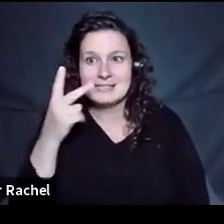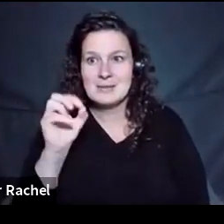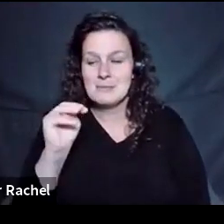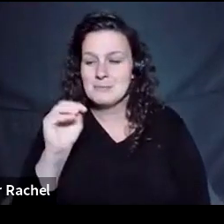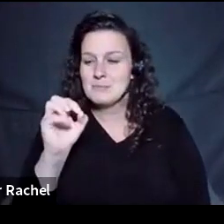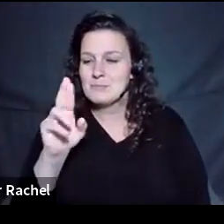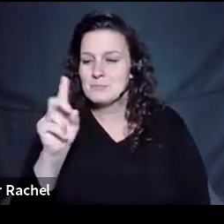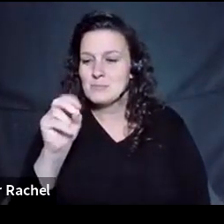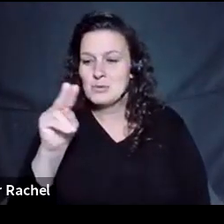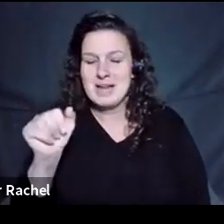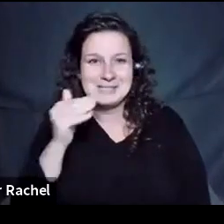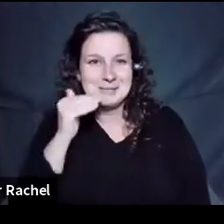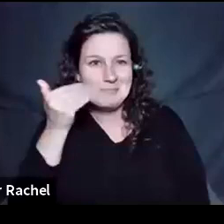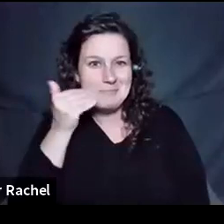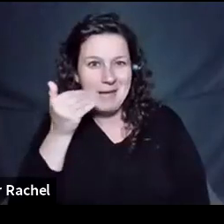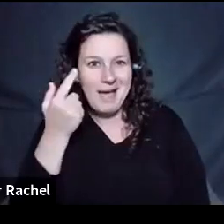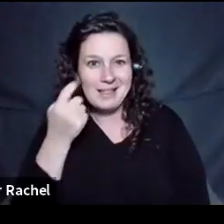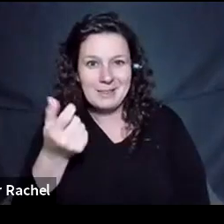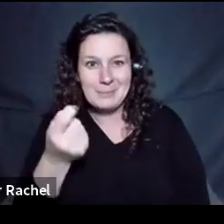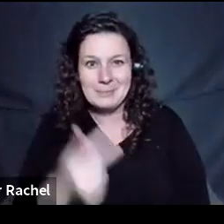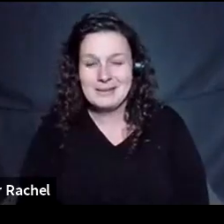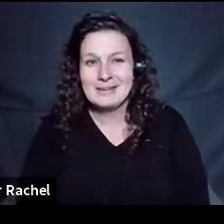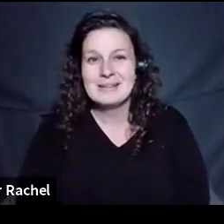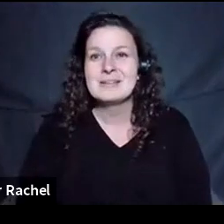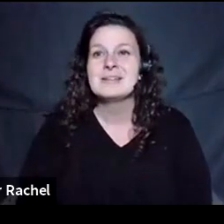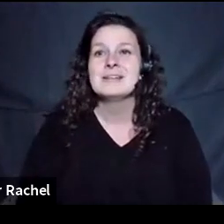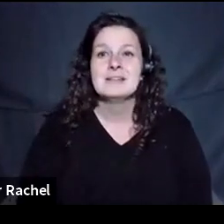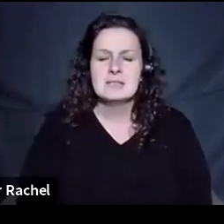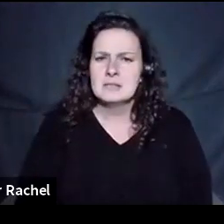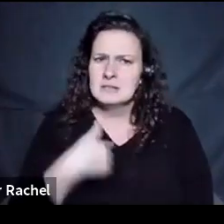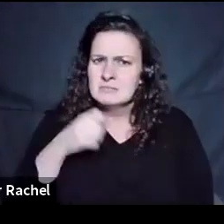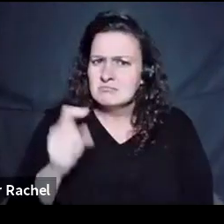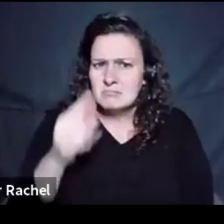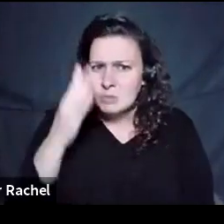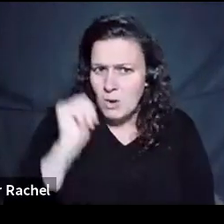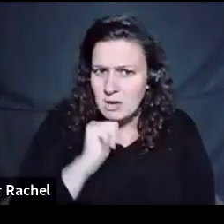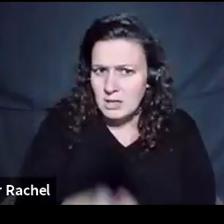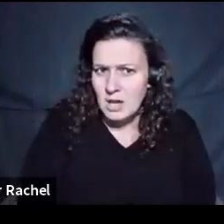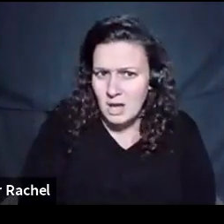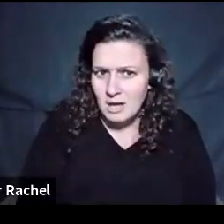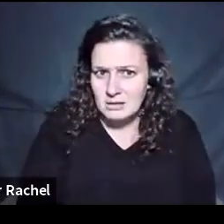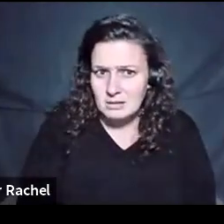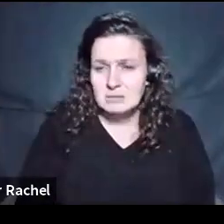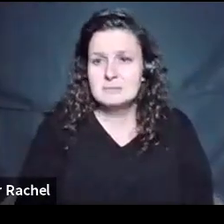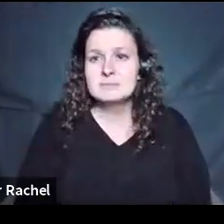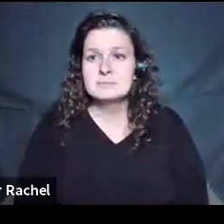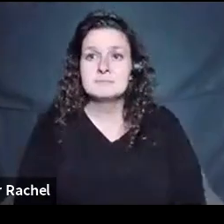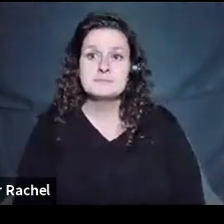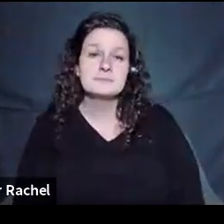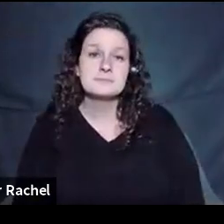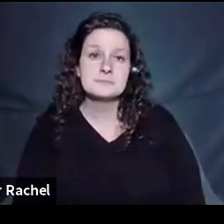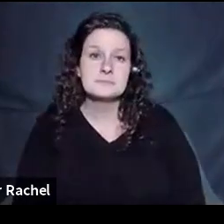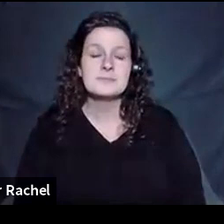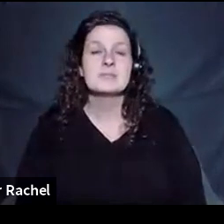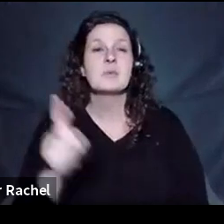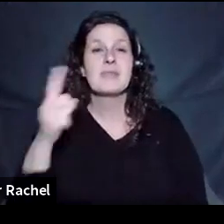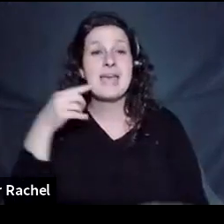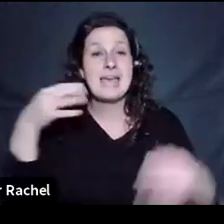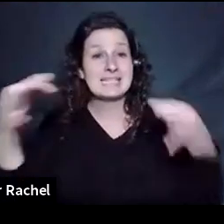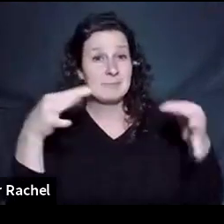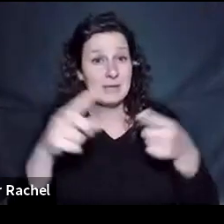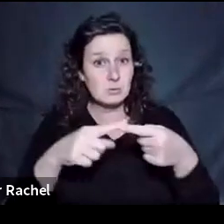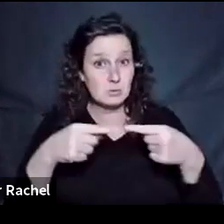little bit here. And I asked, well, why not? And they explained to me, and I'm going to put